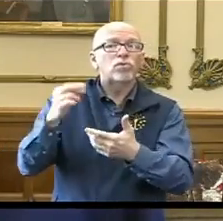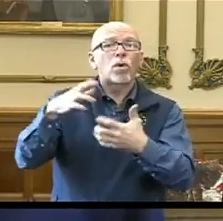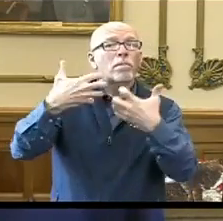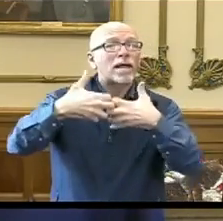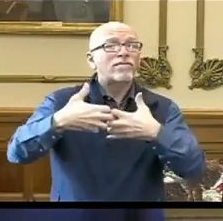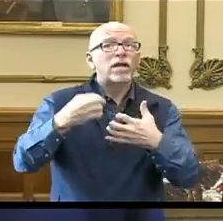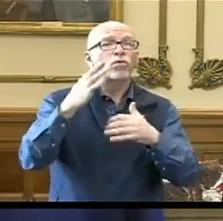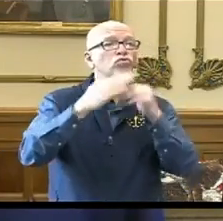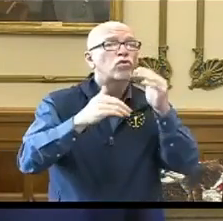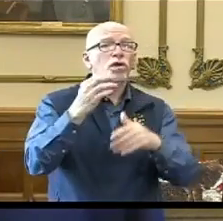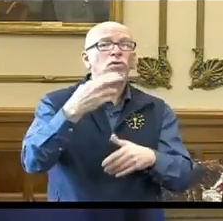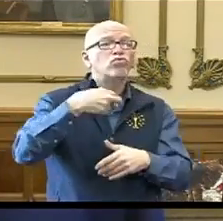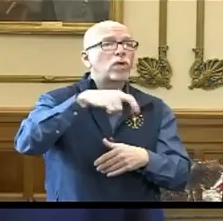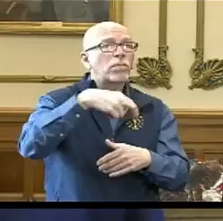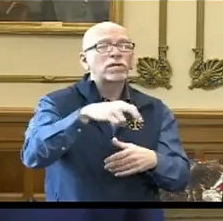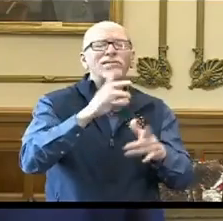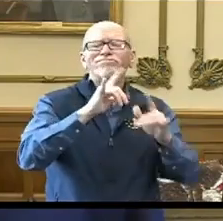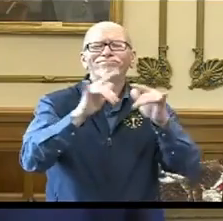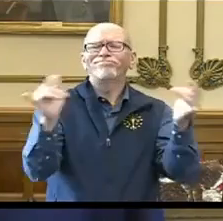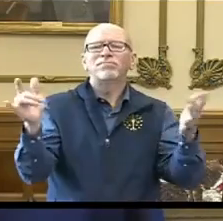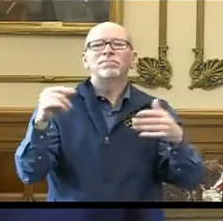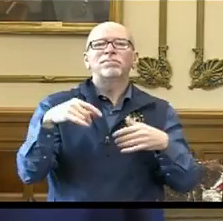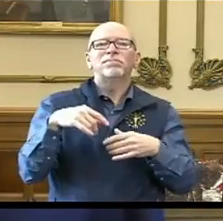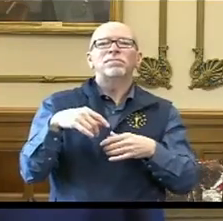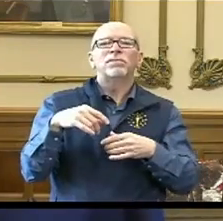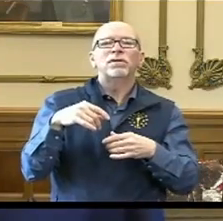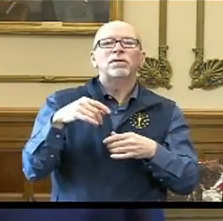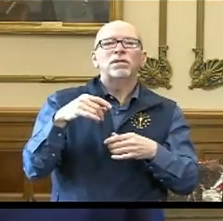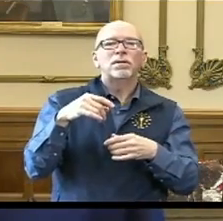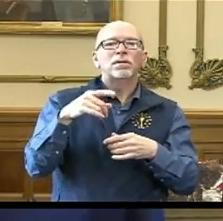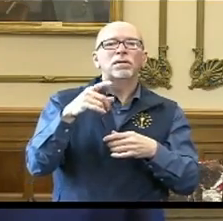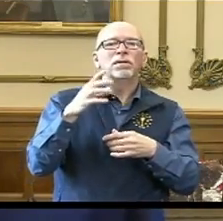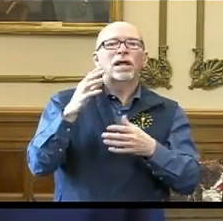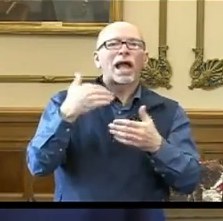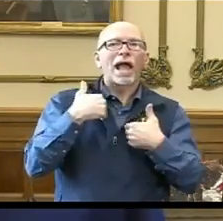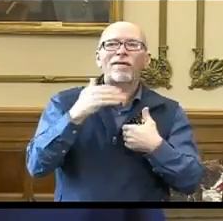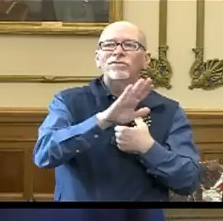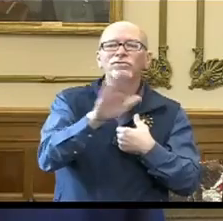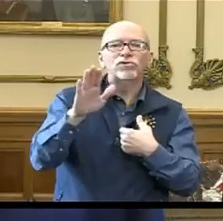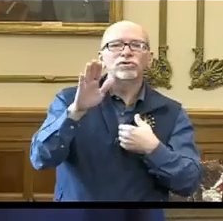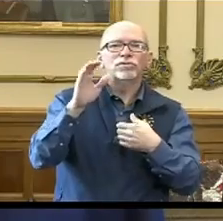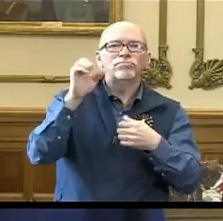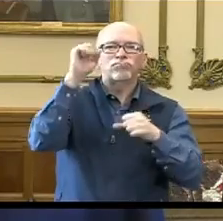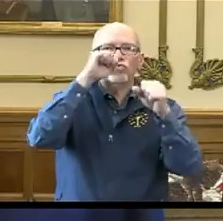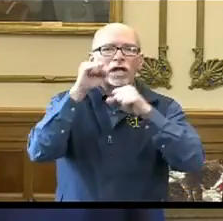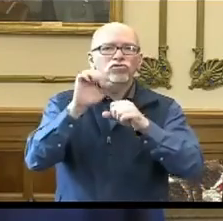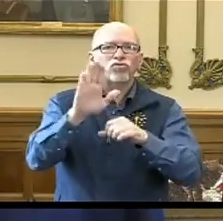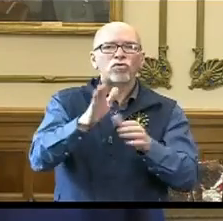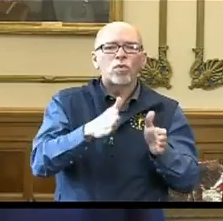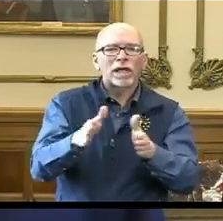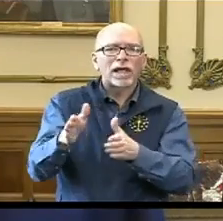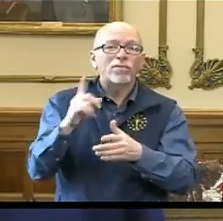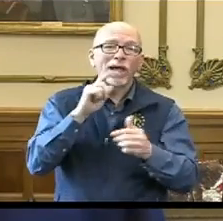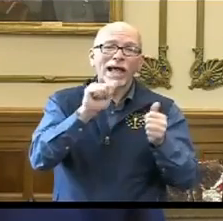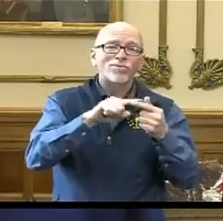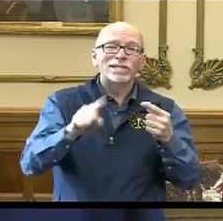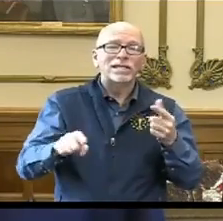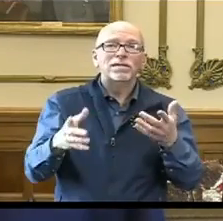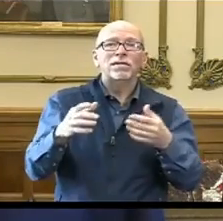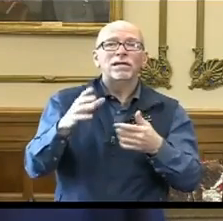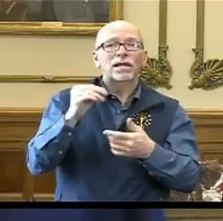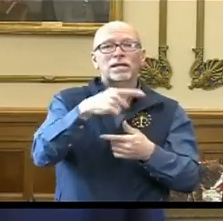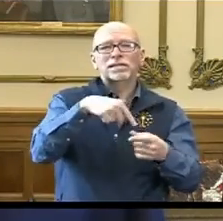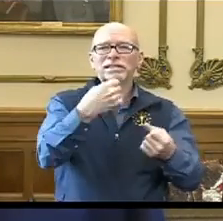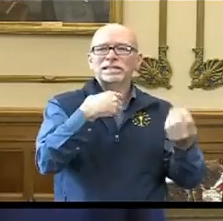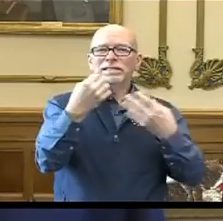manufacturing, construction, transportation that Senator Braun mentioned, logistics, I mean, virtually, again, A to Z, and they have